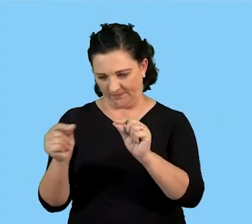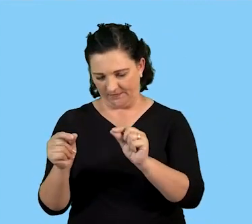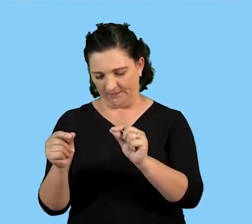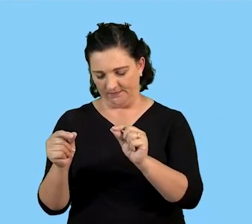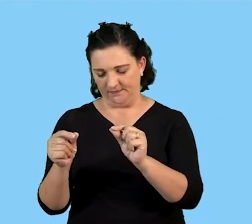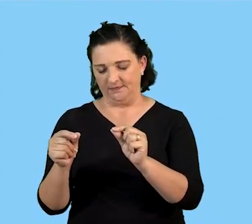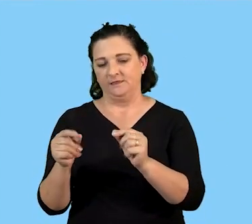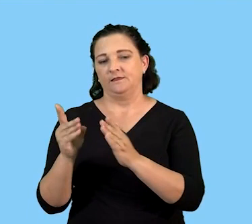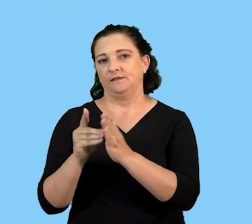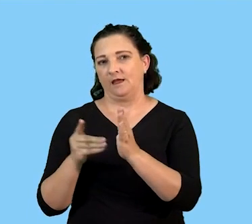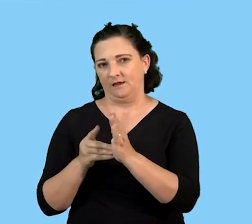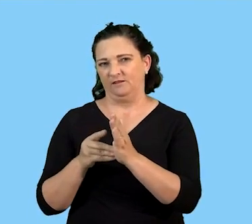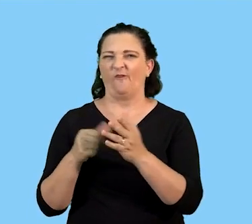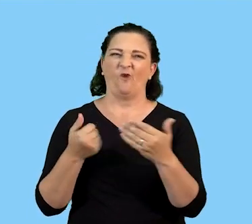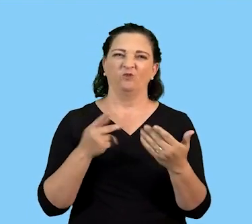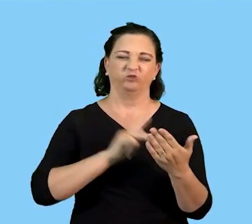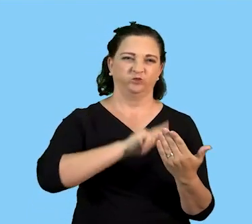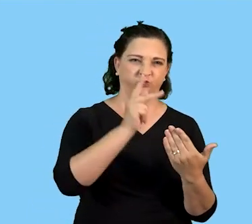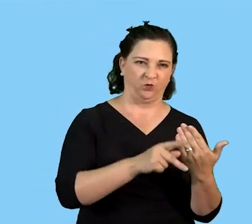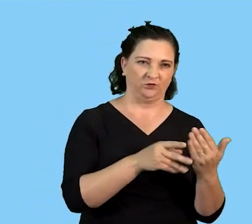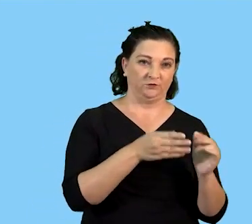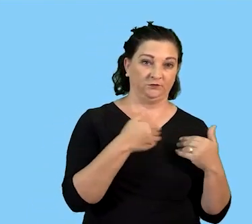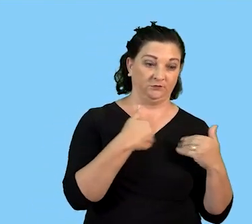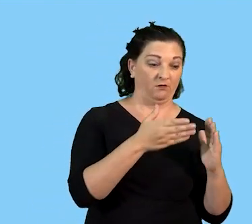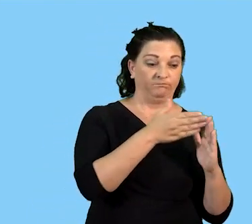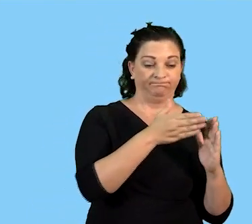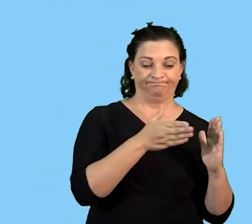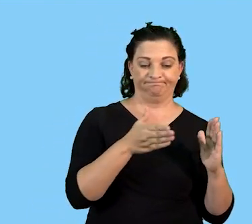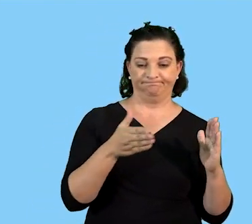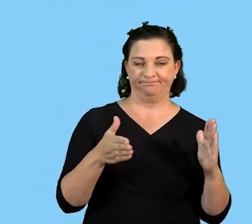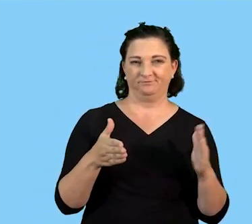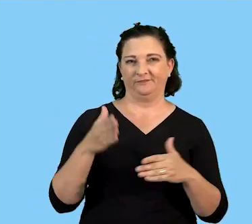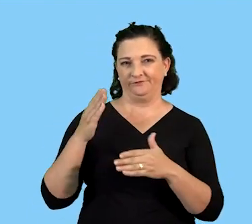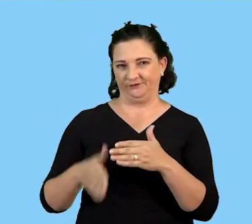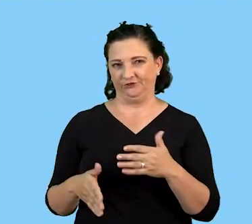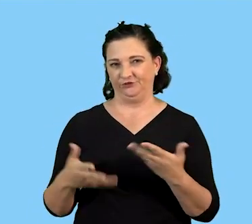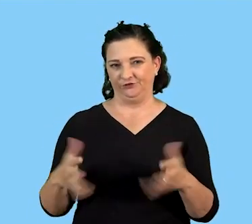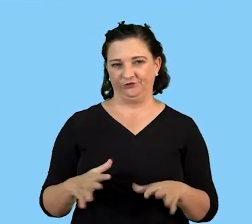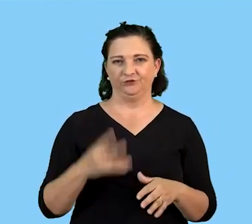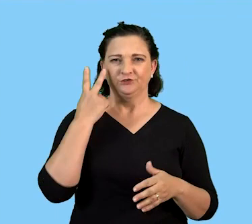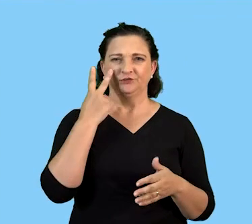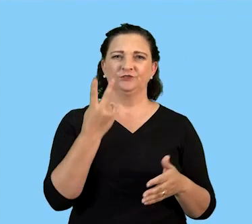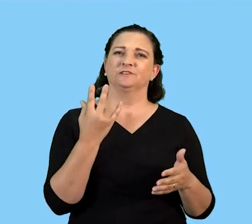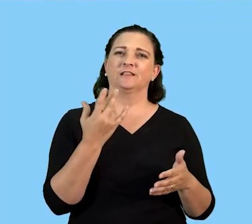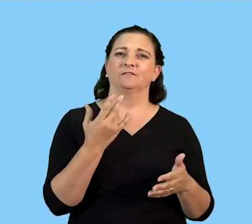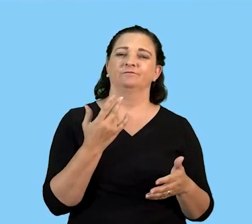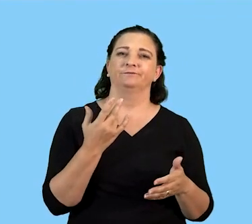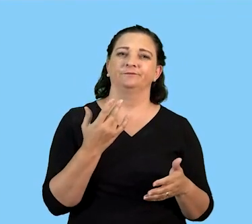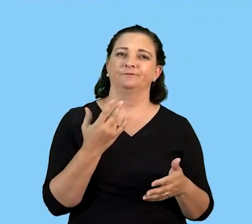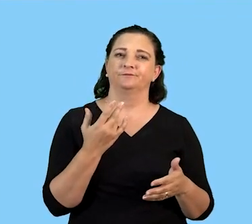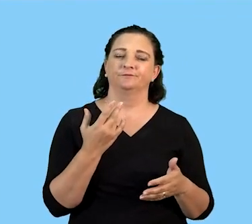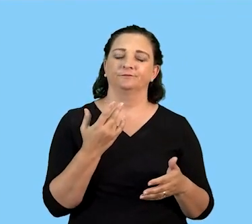or job tasks in a project. So as you can see there in our illustration